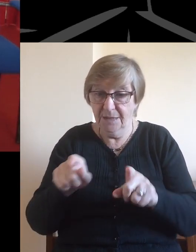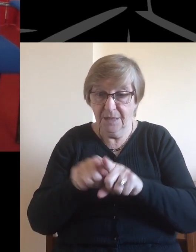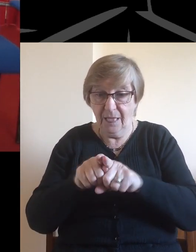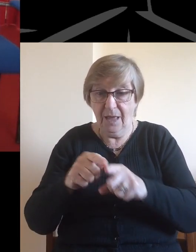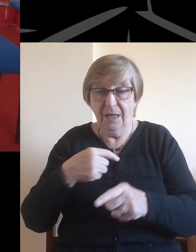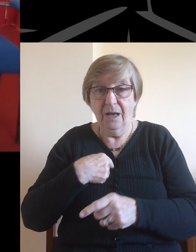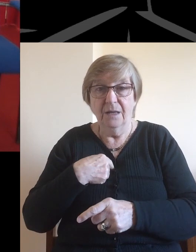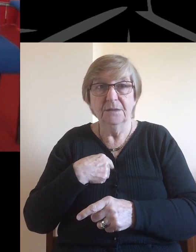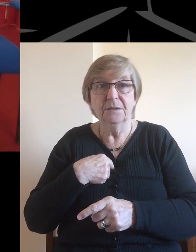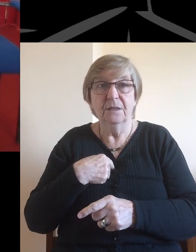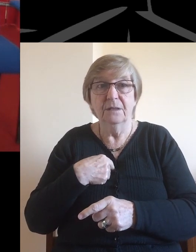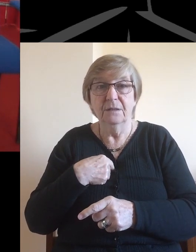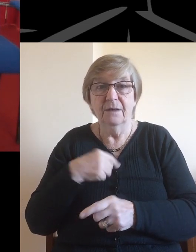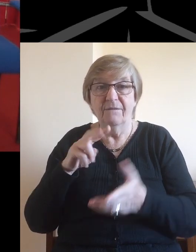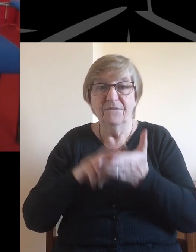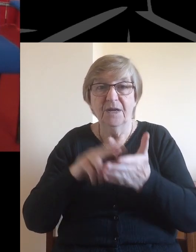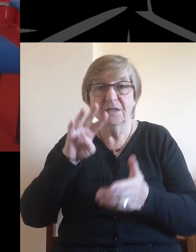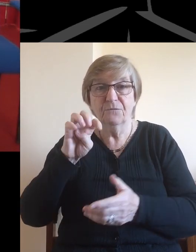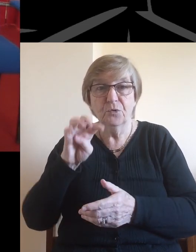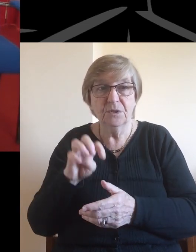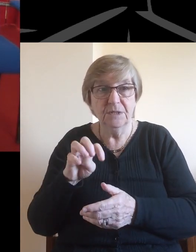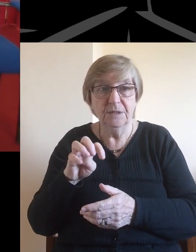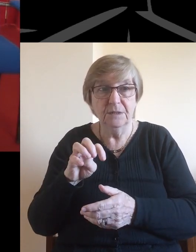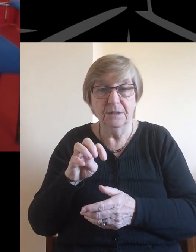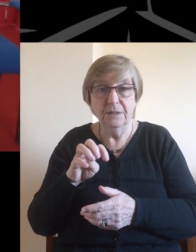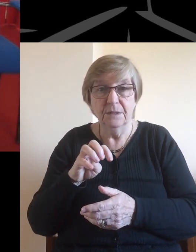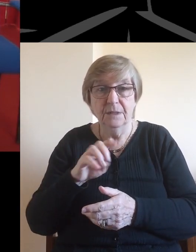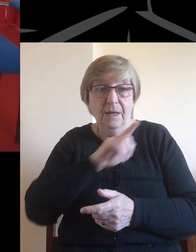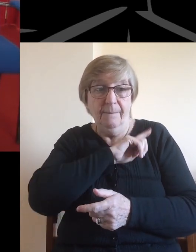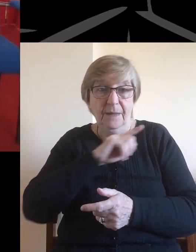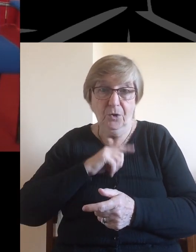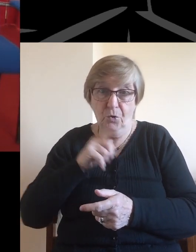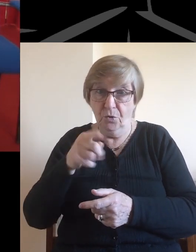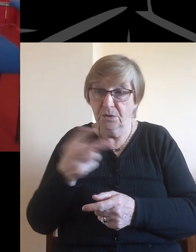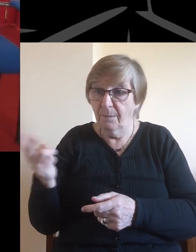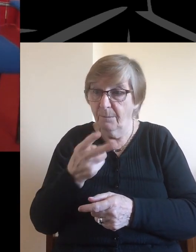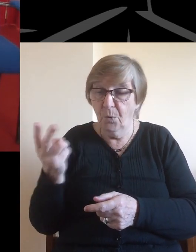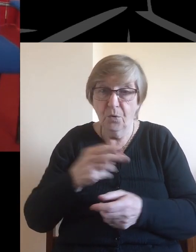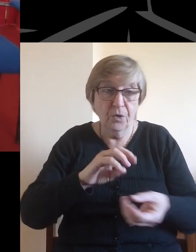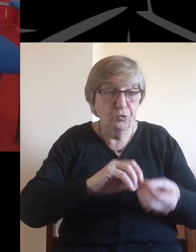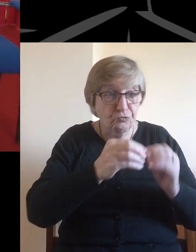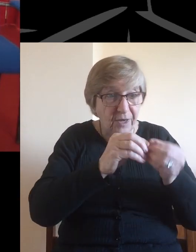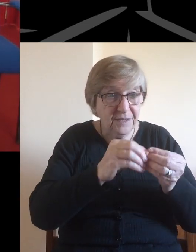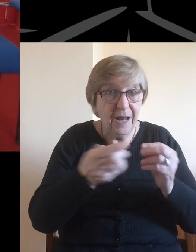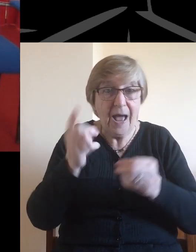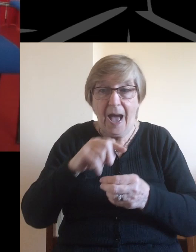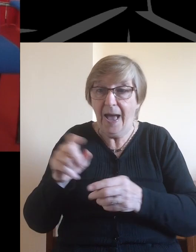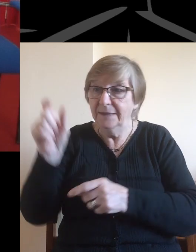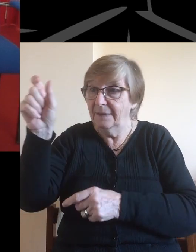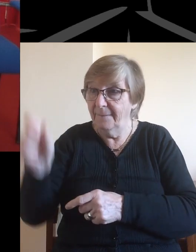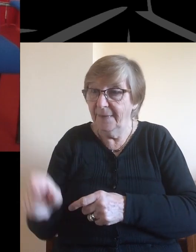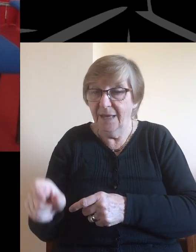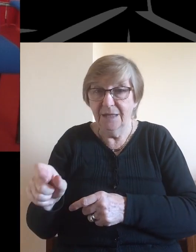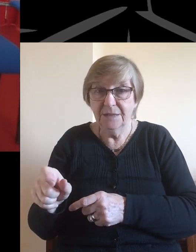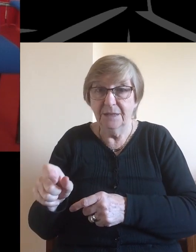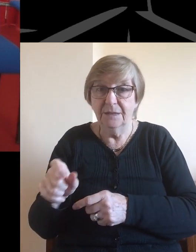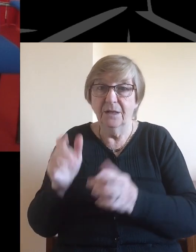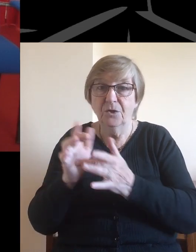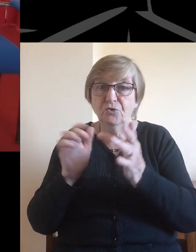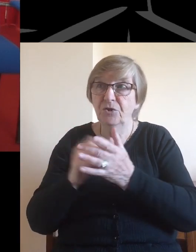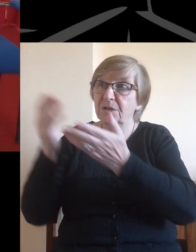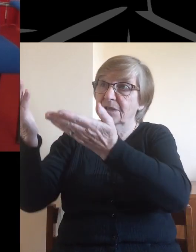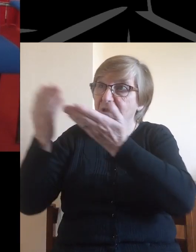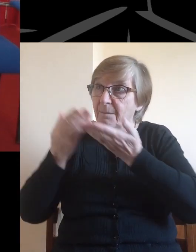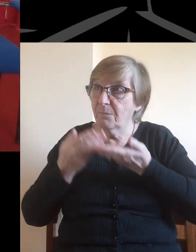us, verse 14. And because he is both creator and creature, he has made it known to us. He has